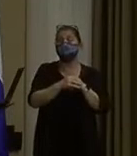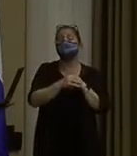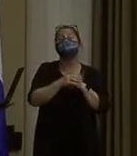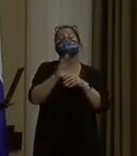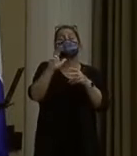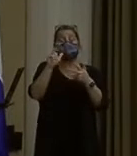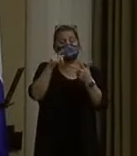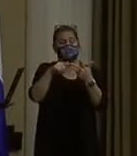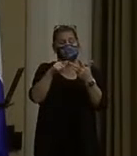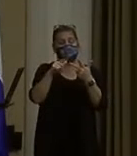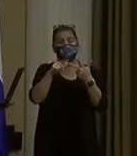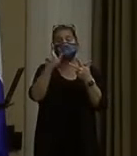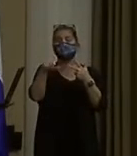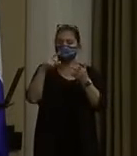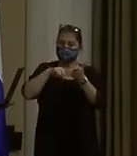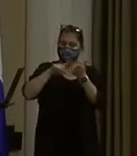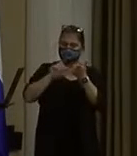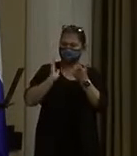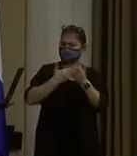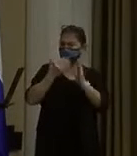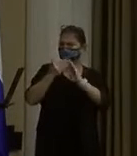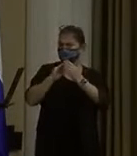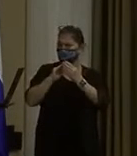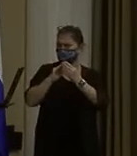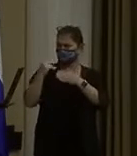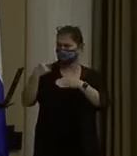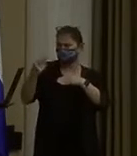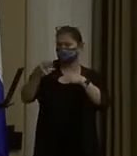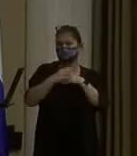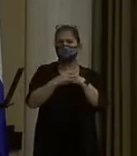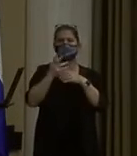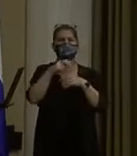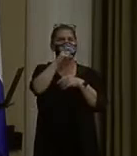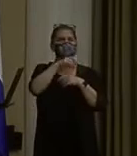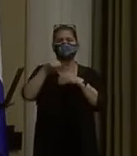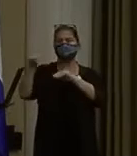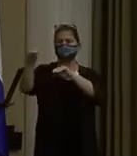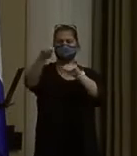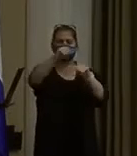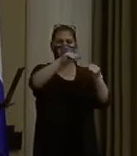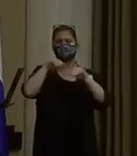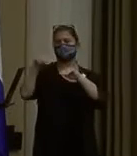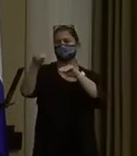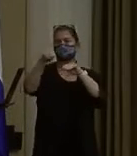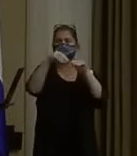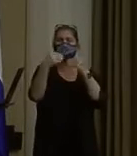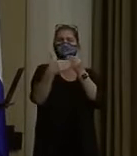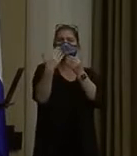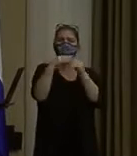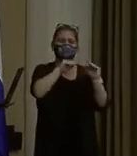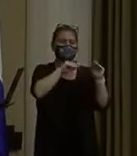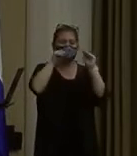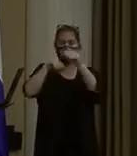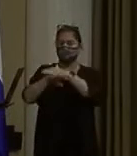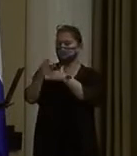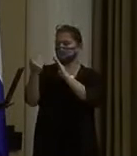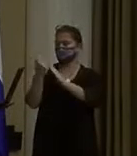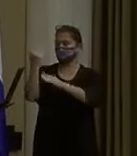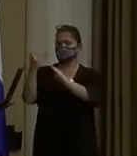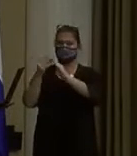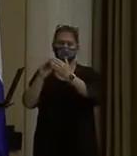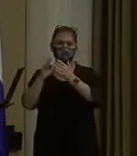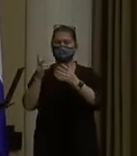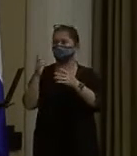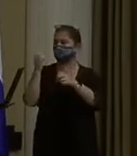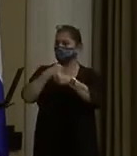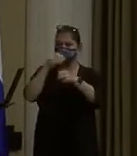Third, we have to research the history of our communities. We are such a transient society, and we can easily move into a neighborhood and make judgments about